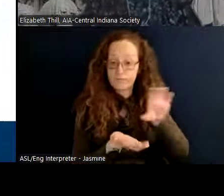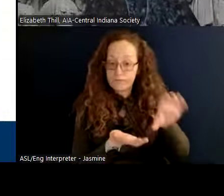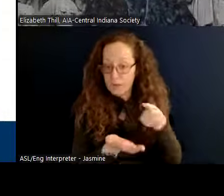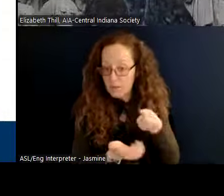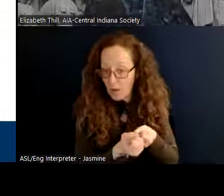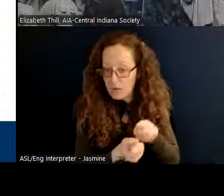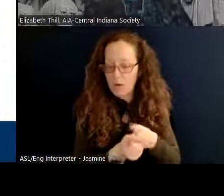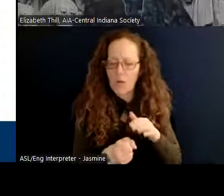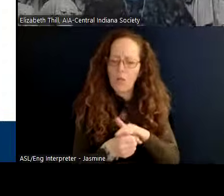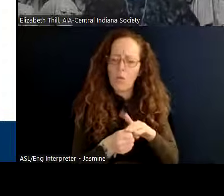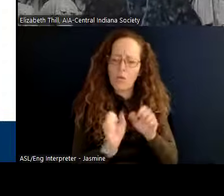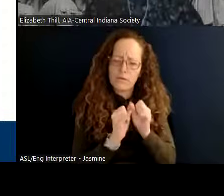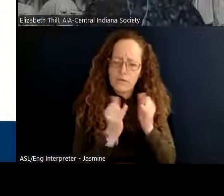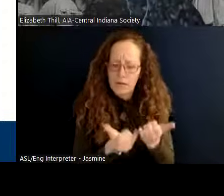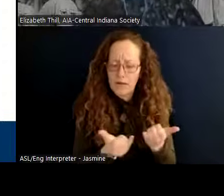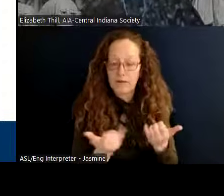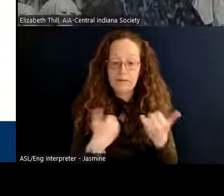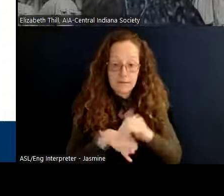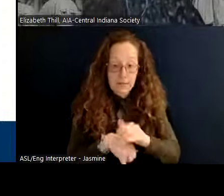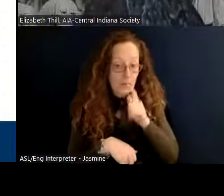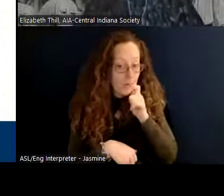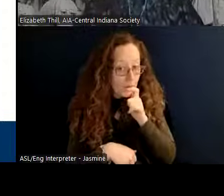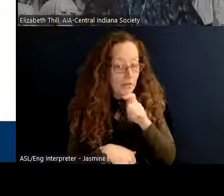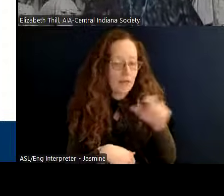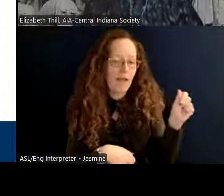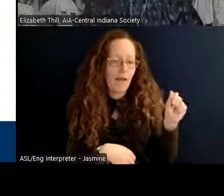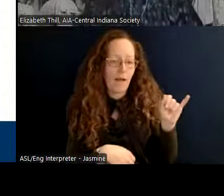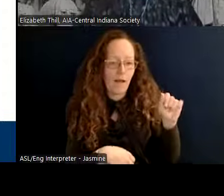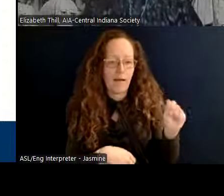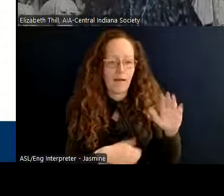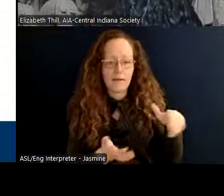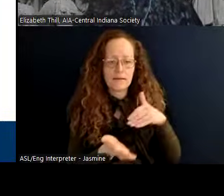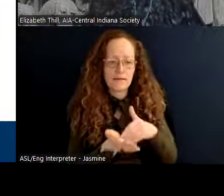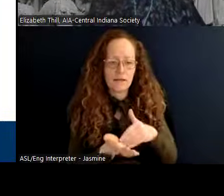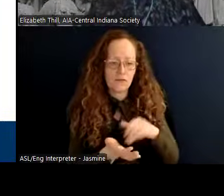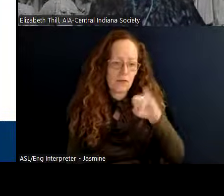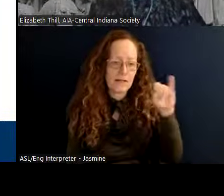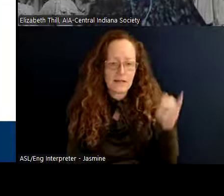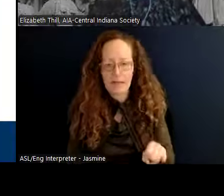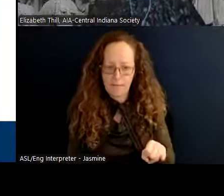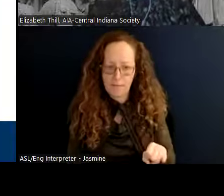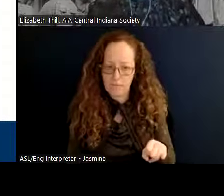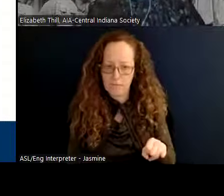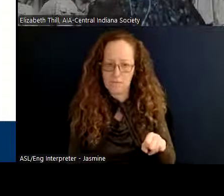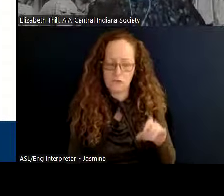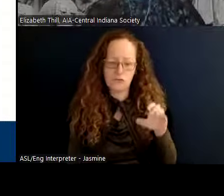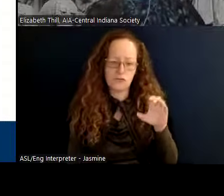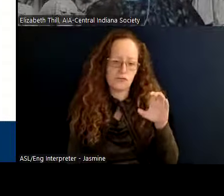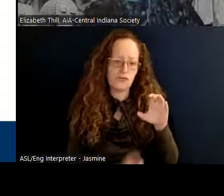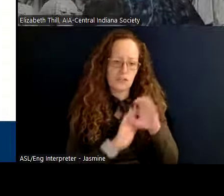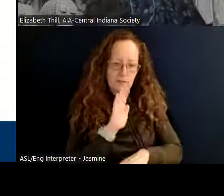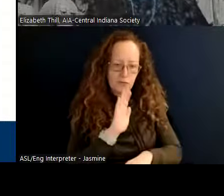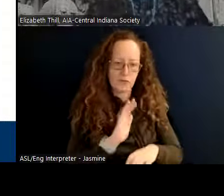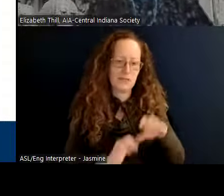for tonight's lecture is the AIA Central Indiana chapter,